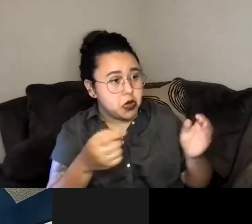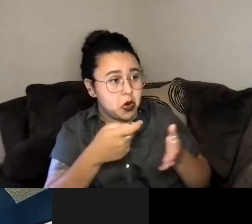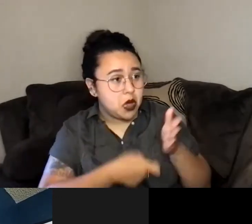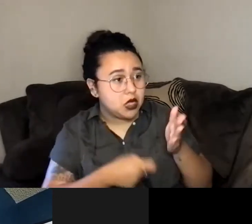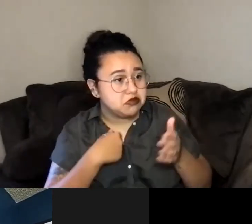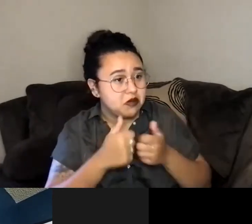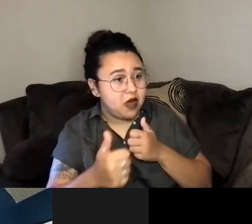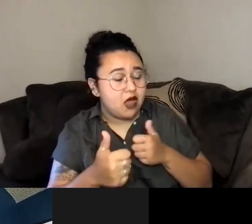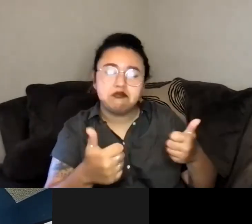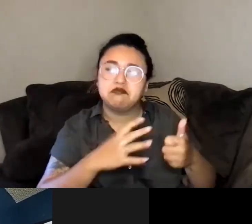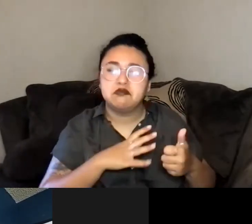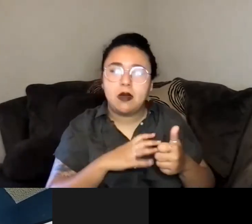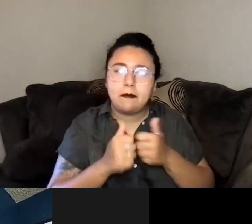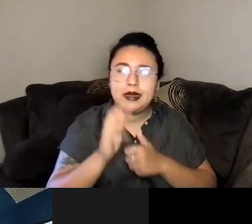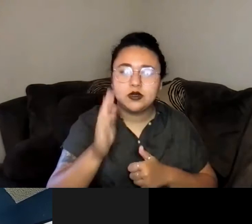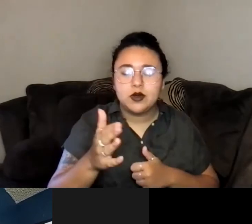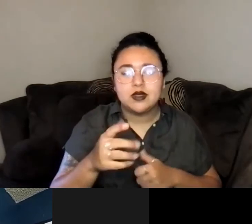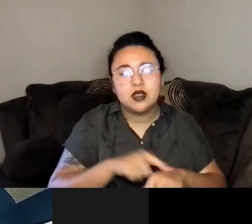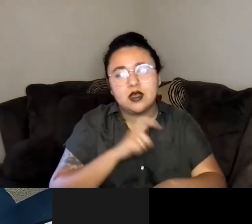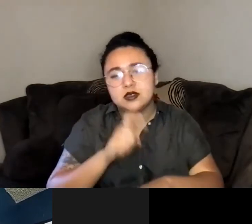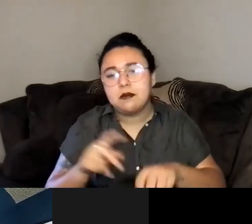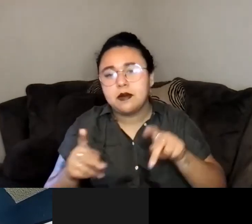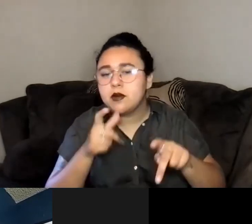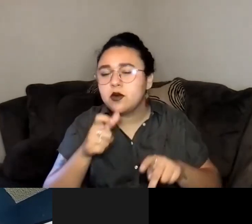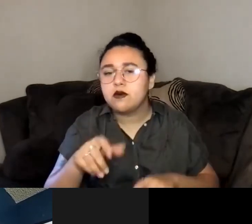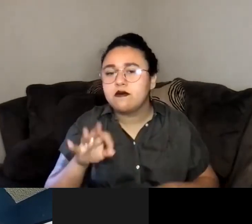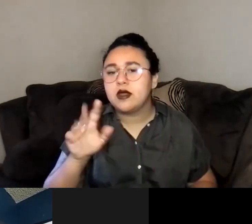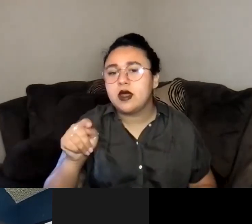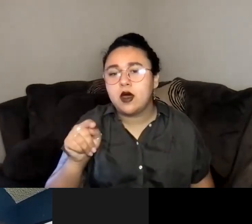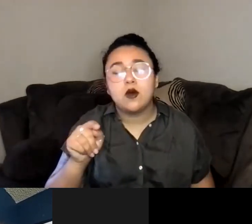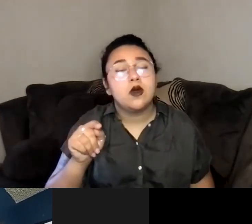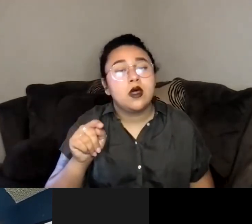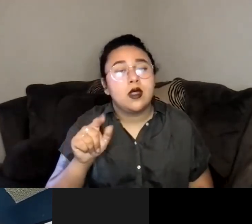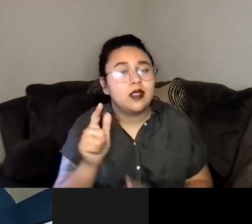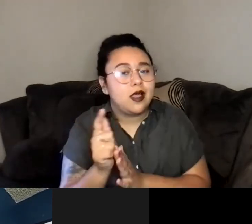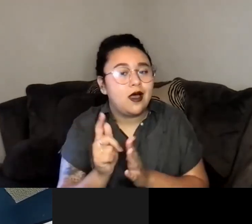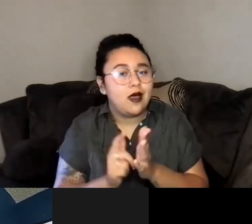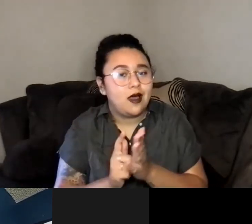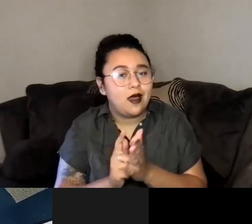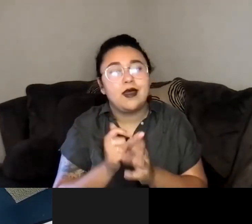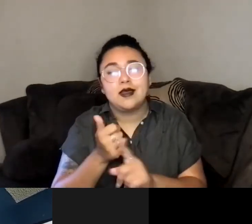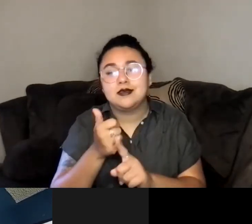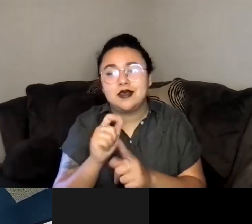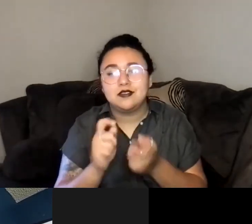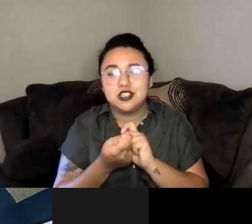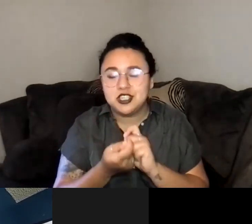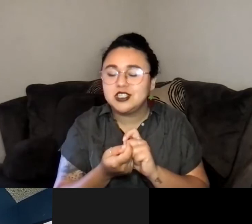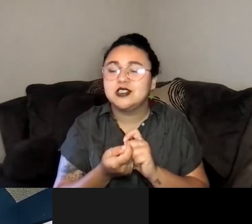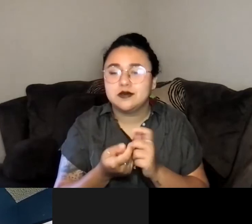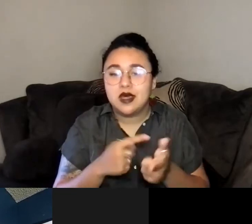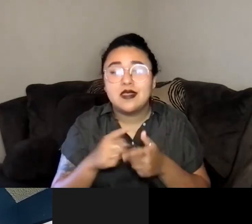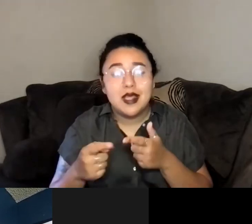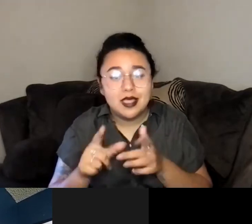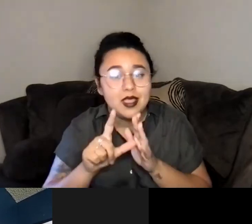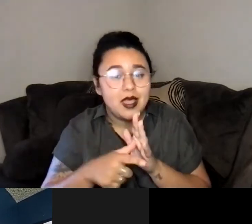it. And so it takes a long time for people to find out that the law has changed. And then